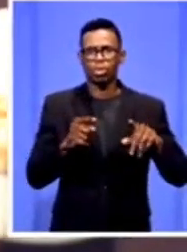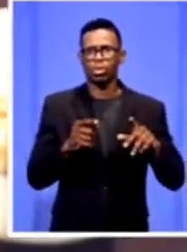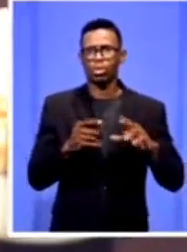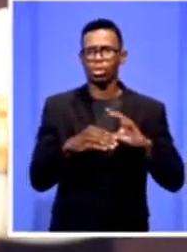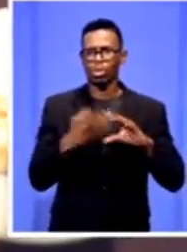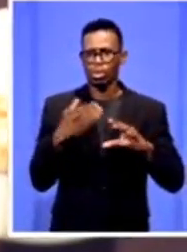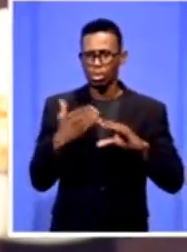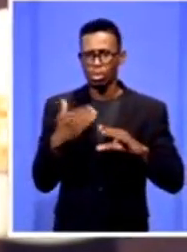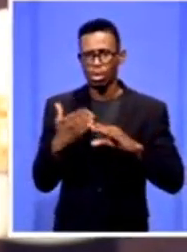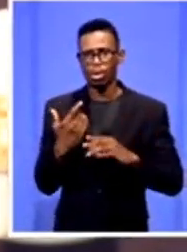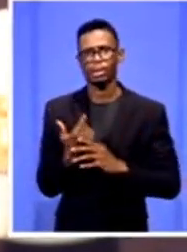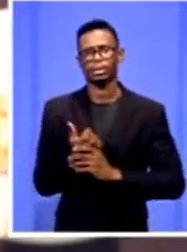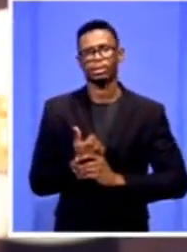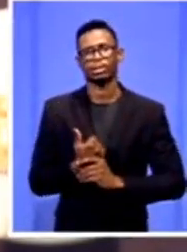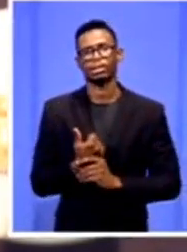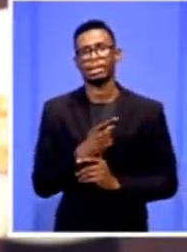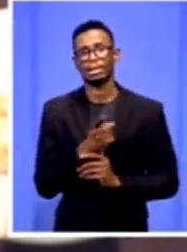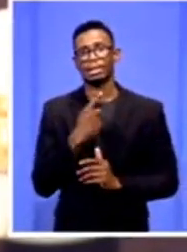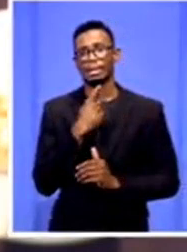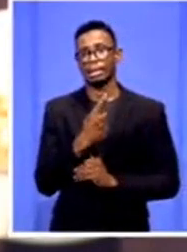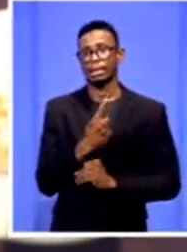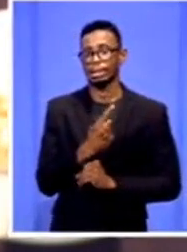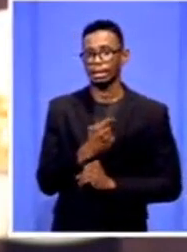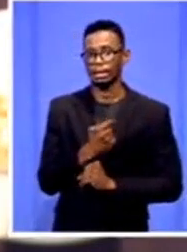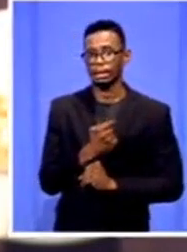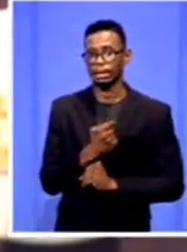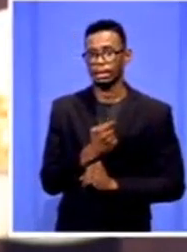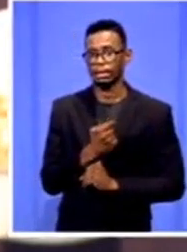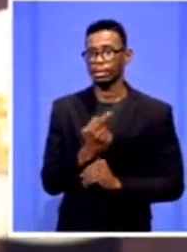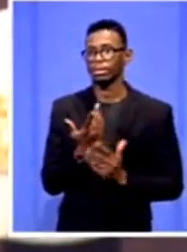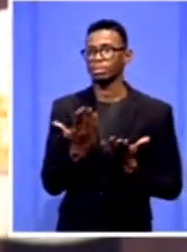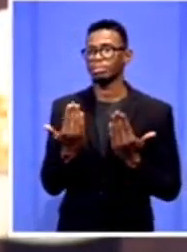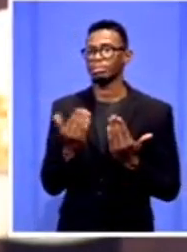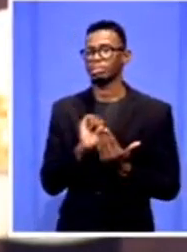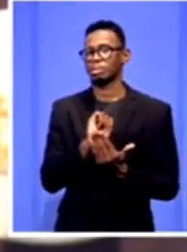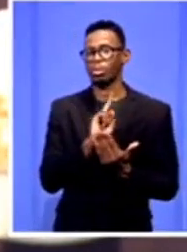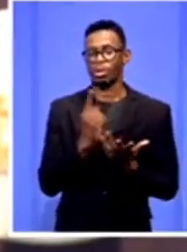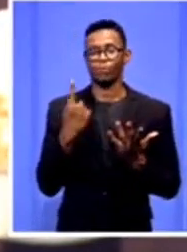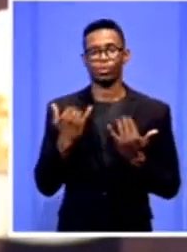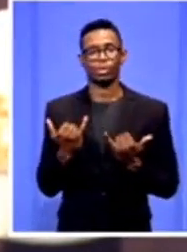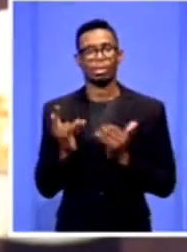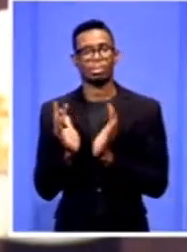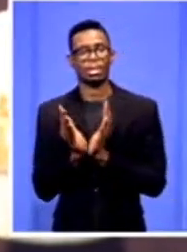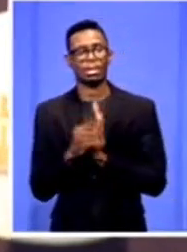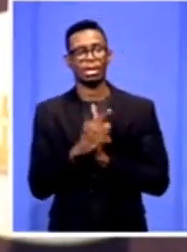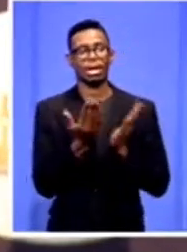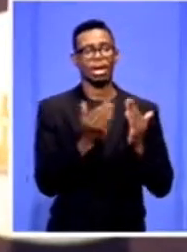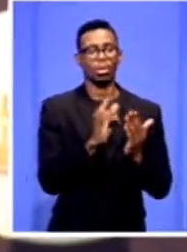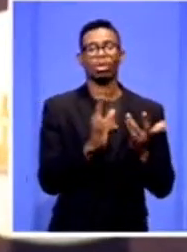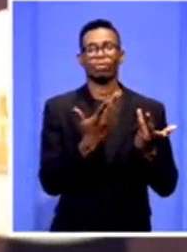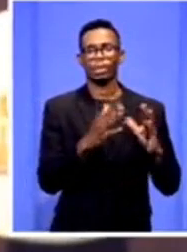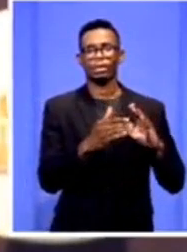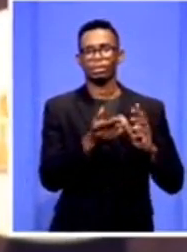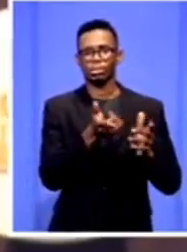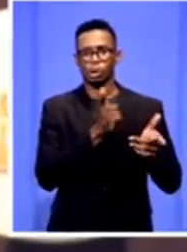ba lebelletse eng, ba bang ba fane ka hore ke bue jwang ka jeno. Hara dipheiso kaofela tse